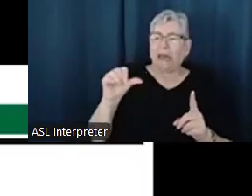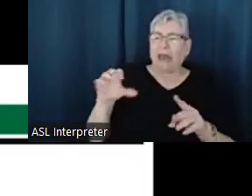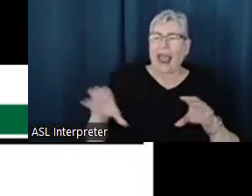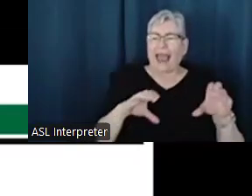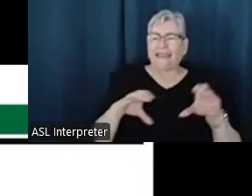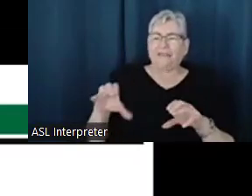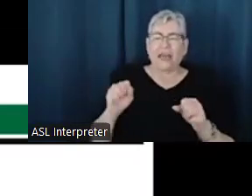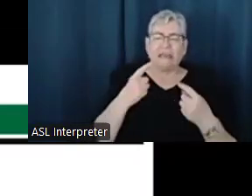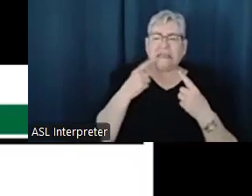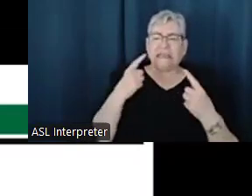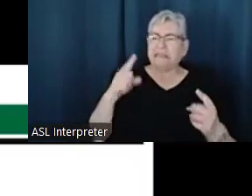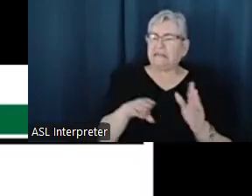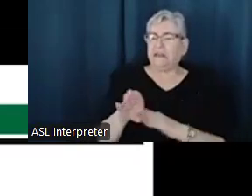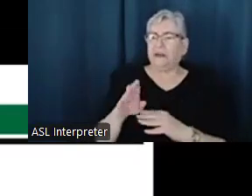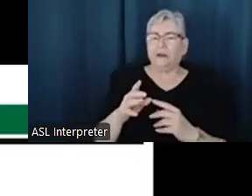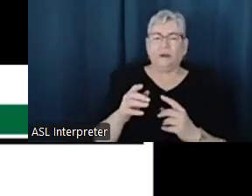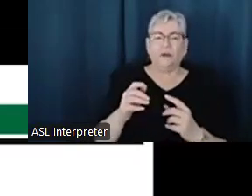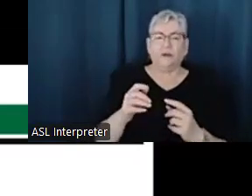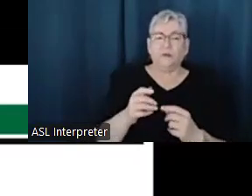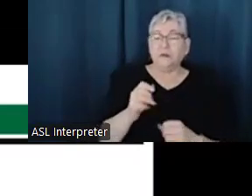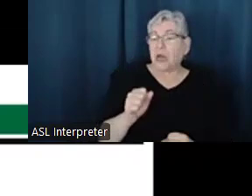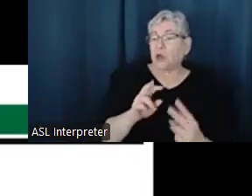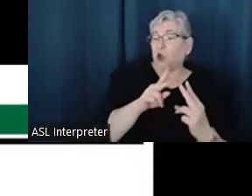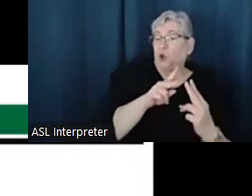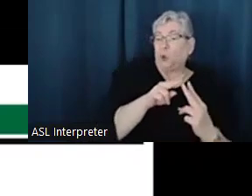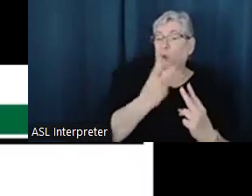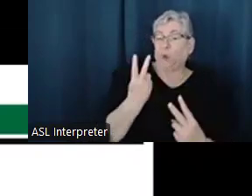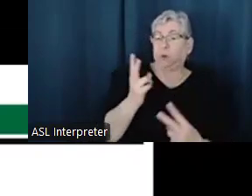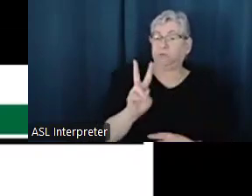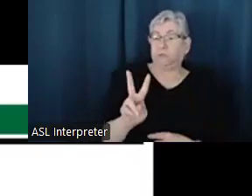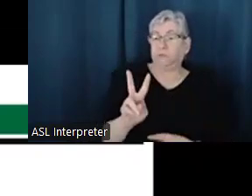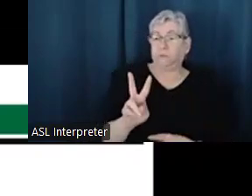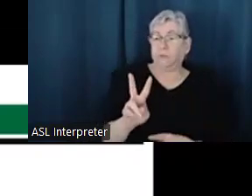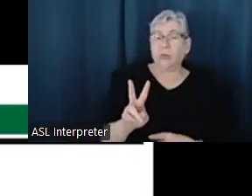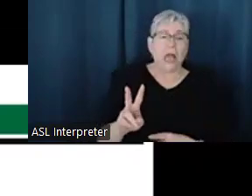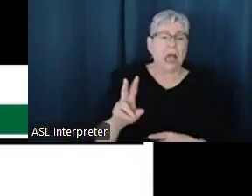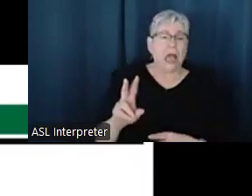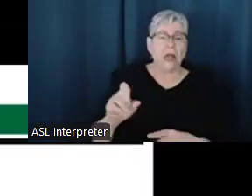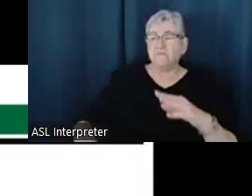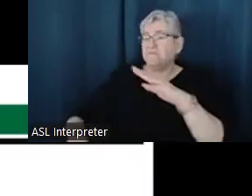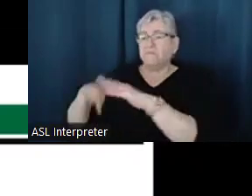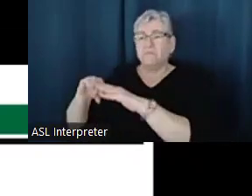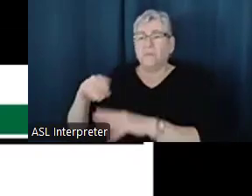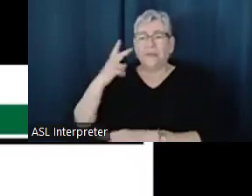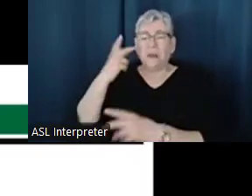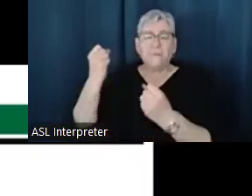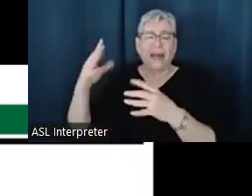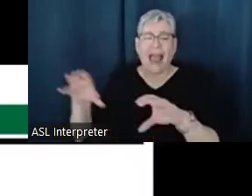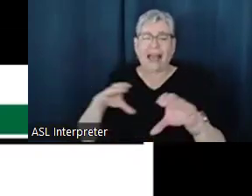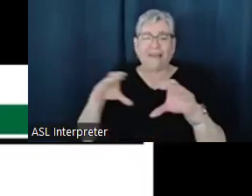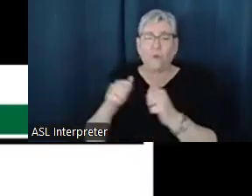with as few as 2 people. And as many, we've done plenty of activities with youth